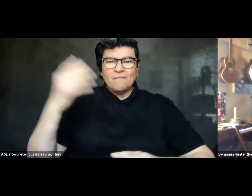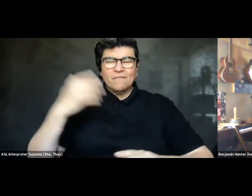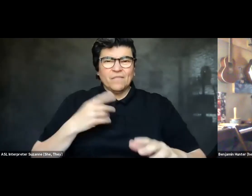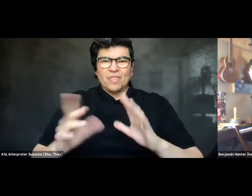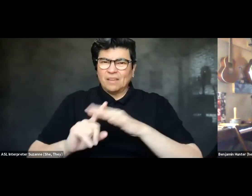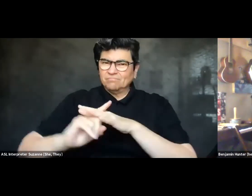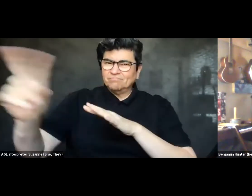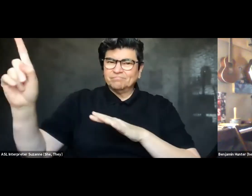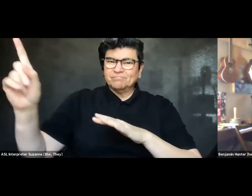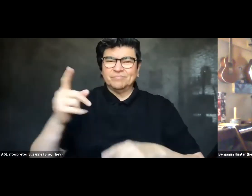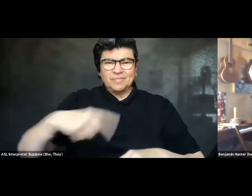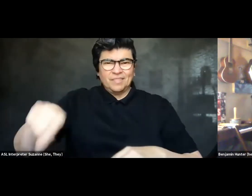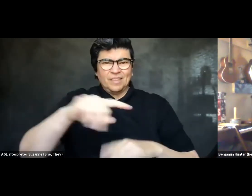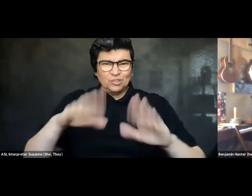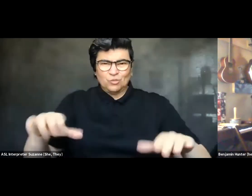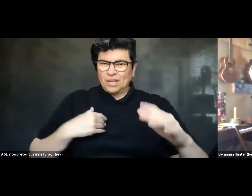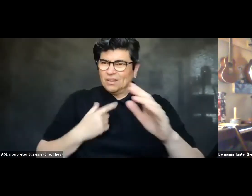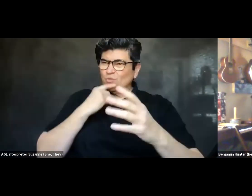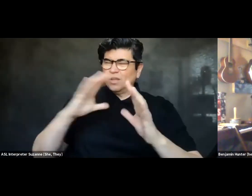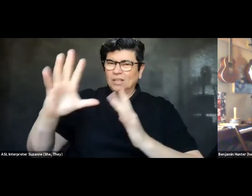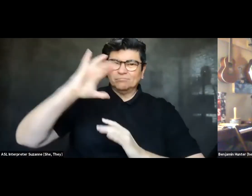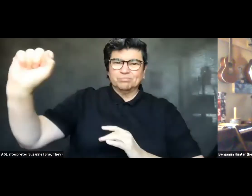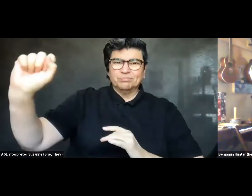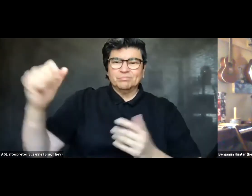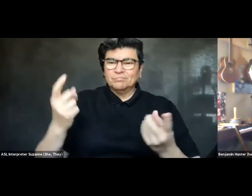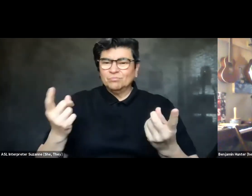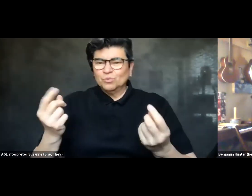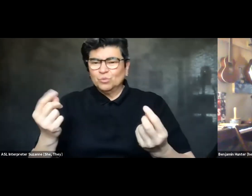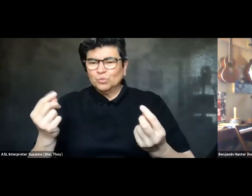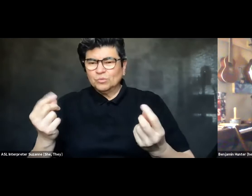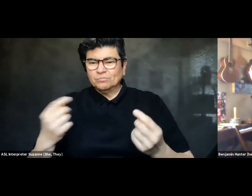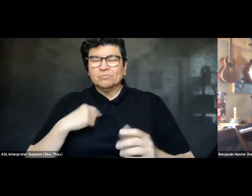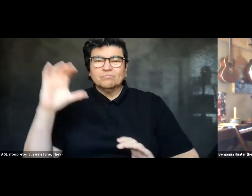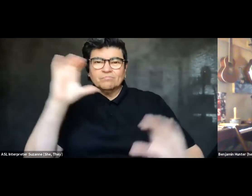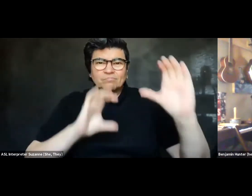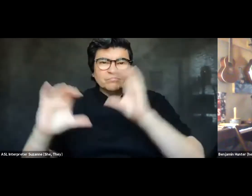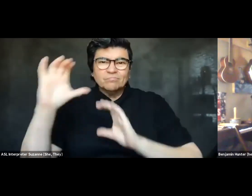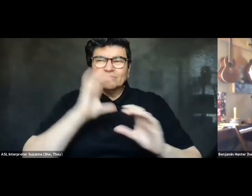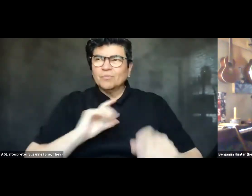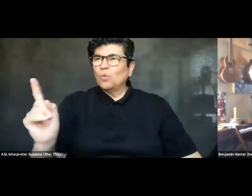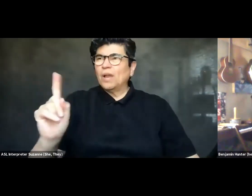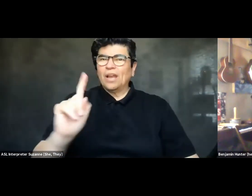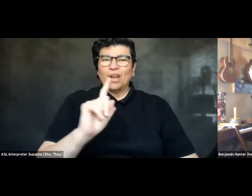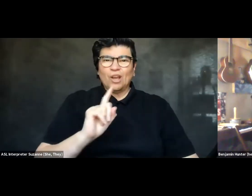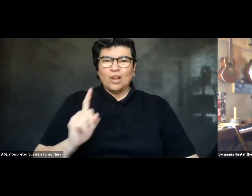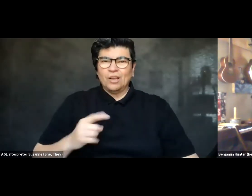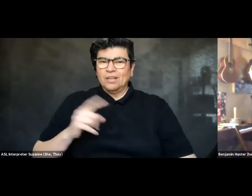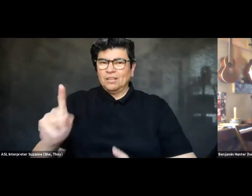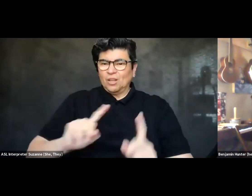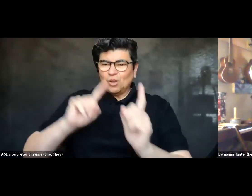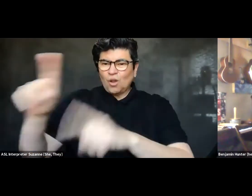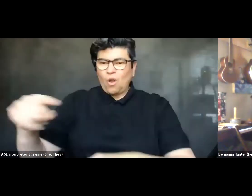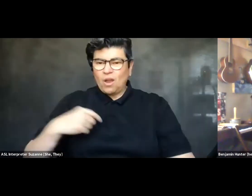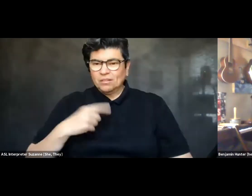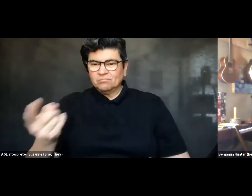done run on. They done run on. And where they going? Ain't telling